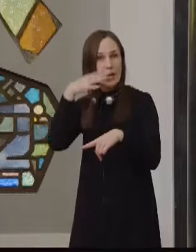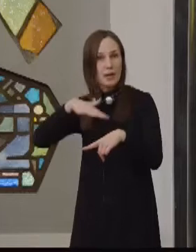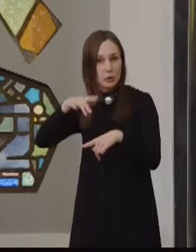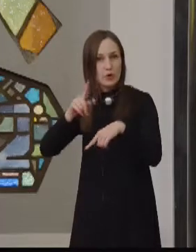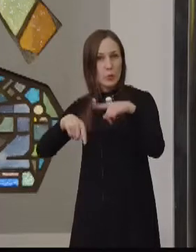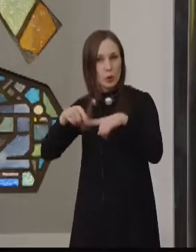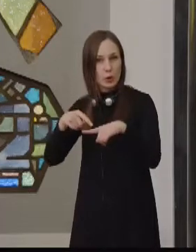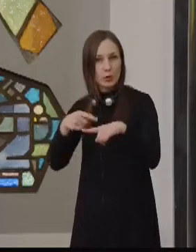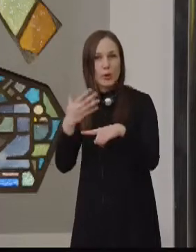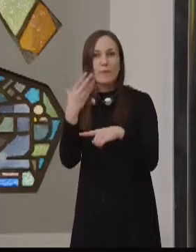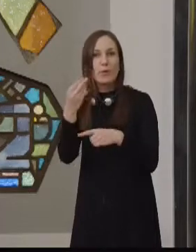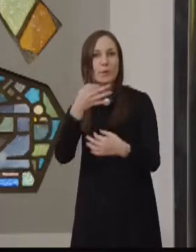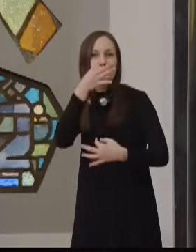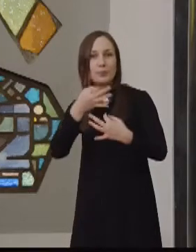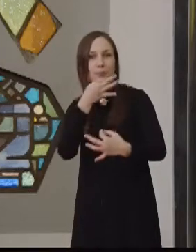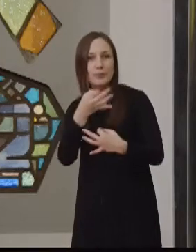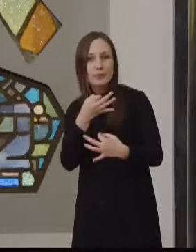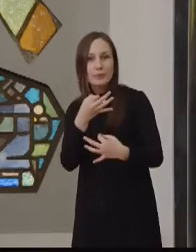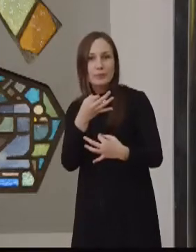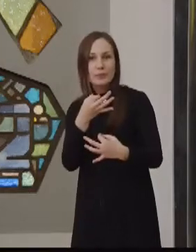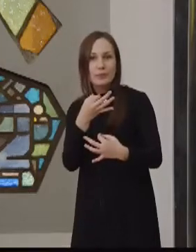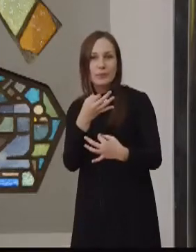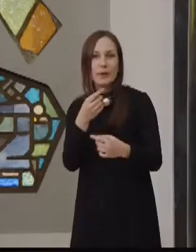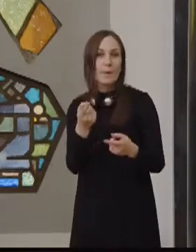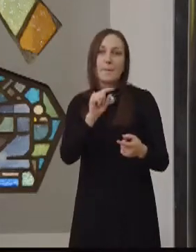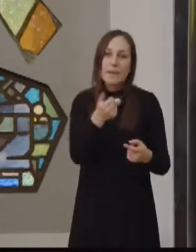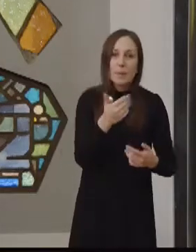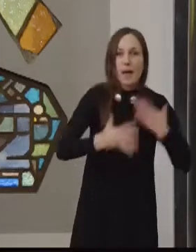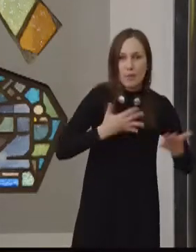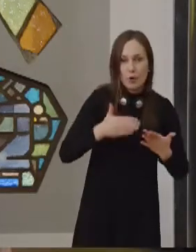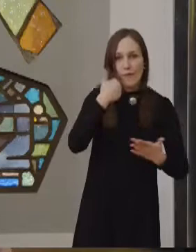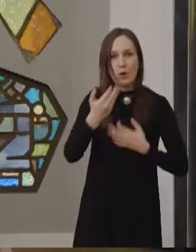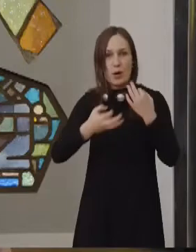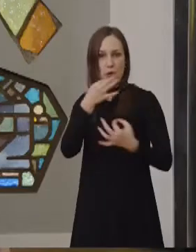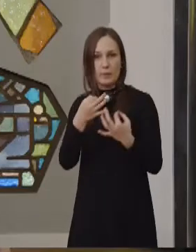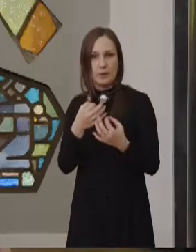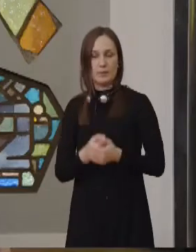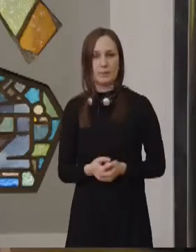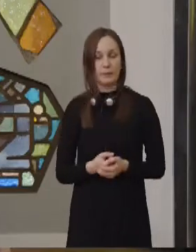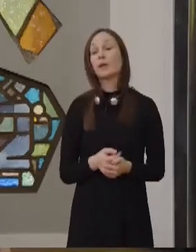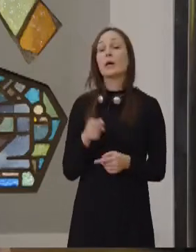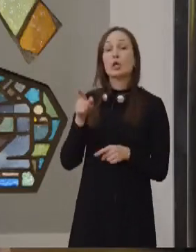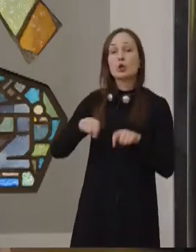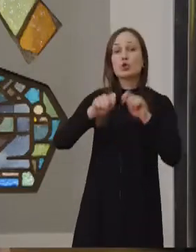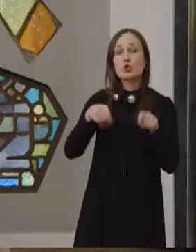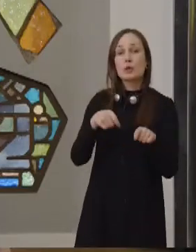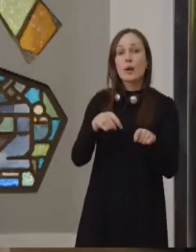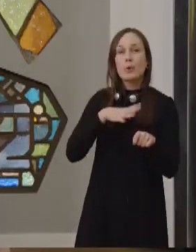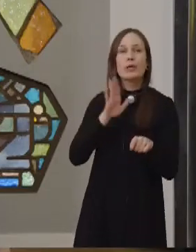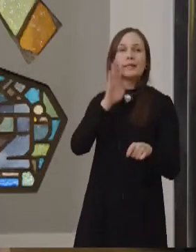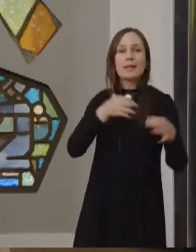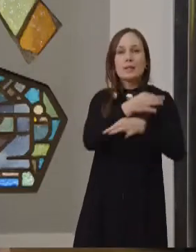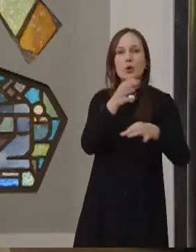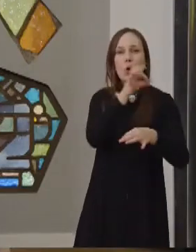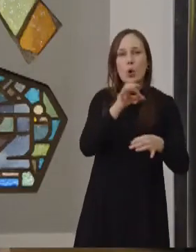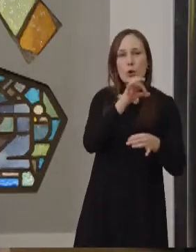least in our Lithuanian politics, arguments usually follow emotions. Well, you are the person